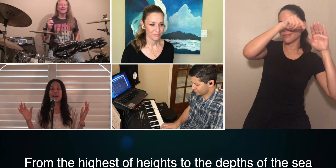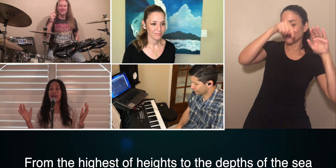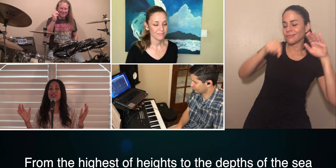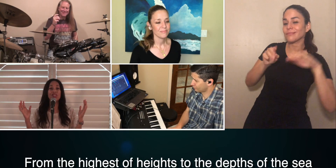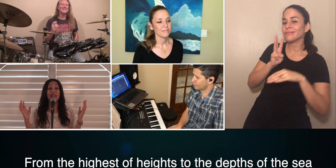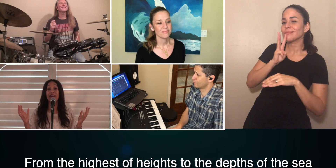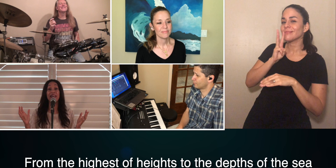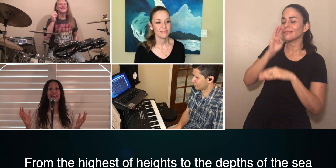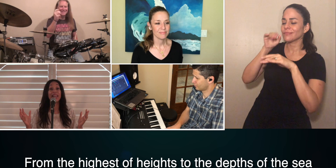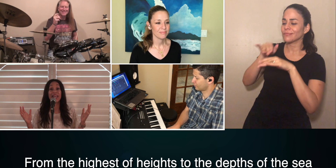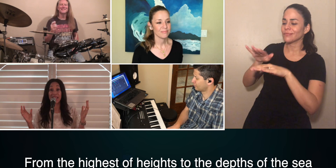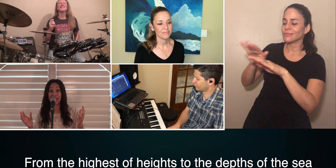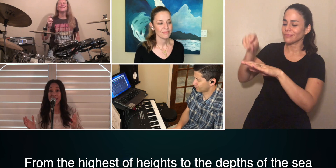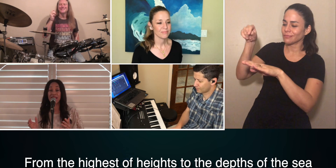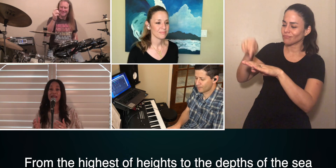Depths of the